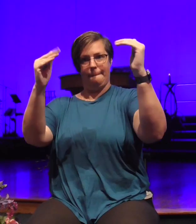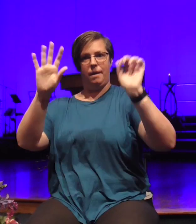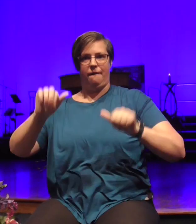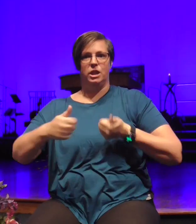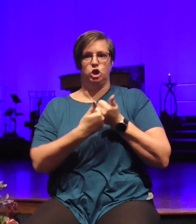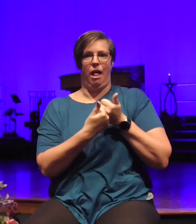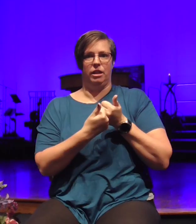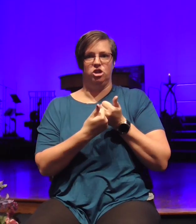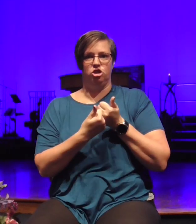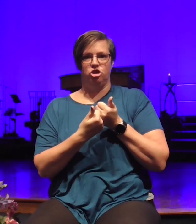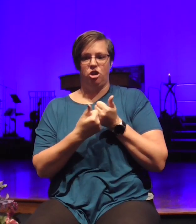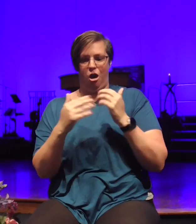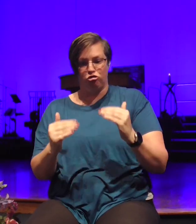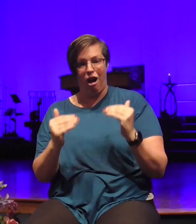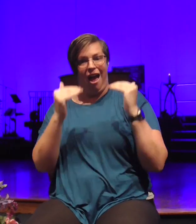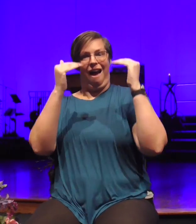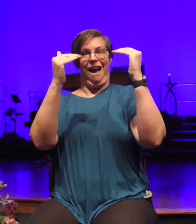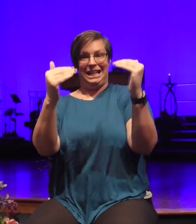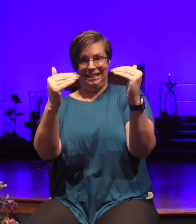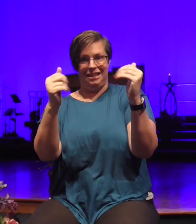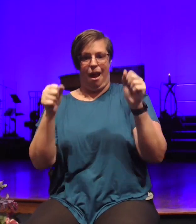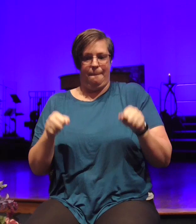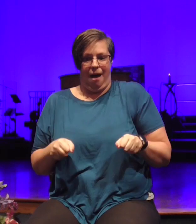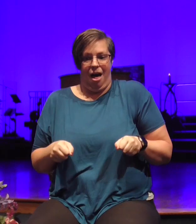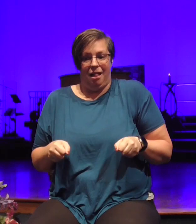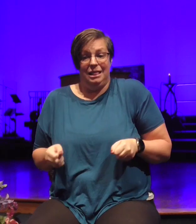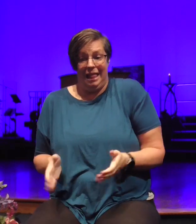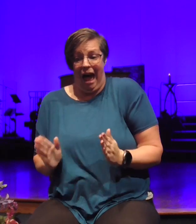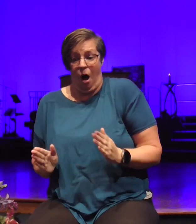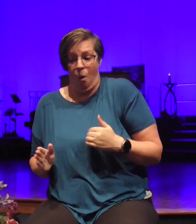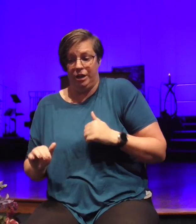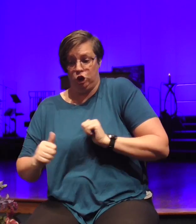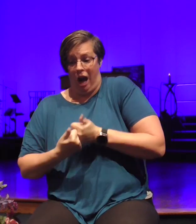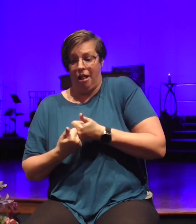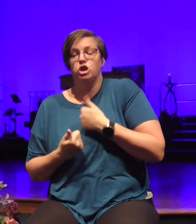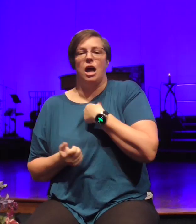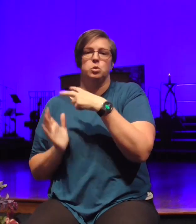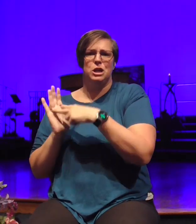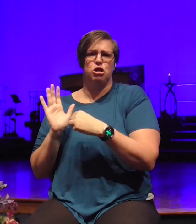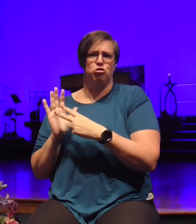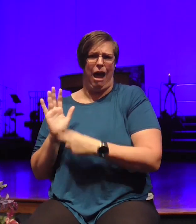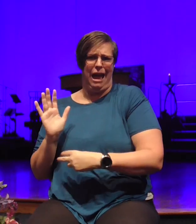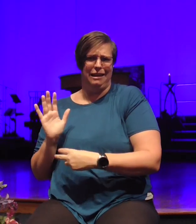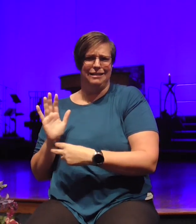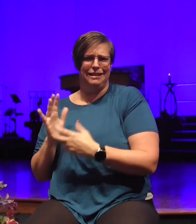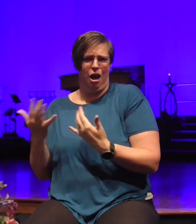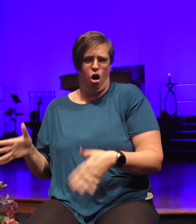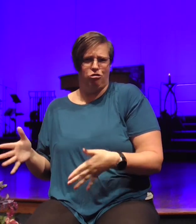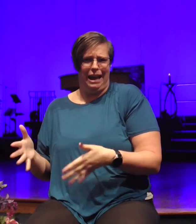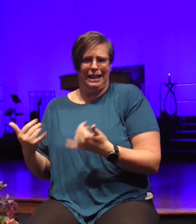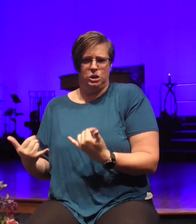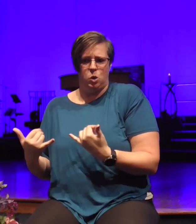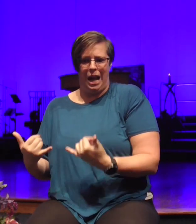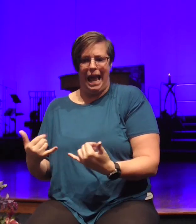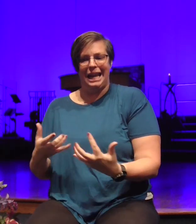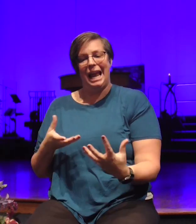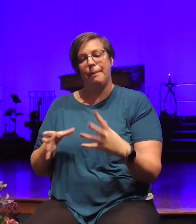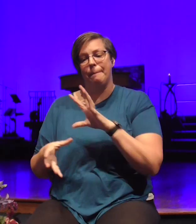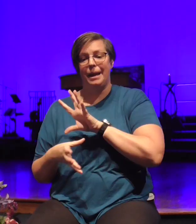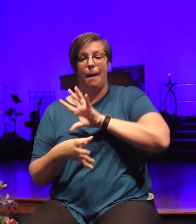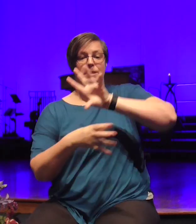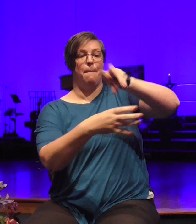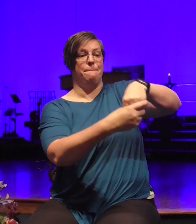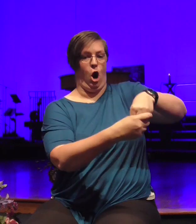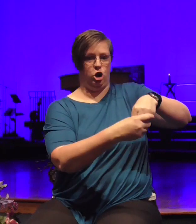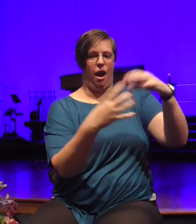challenges, rise forth and allow the challenges, as Reverend Carol read today, to become a part of the strength and